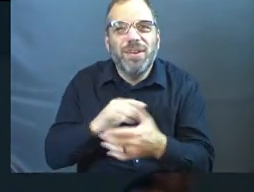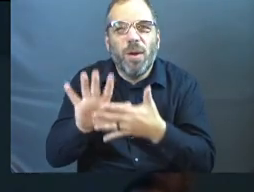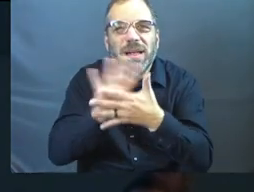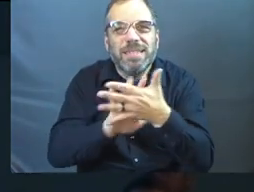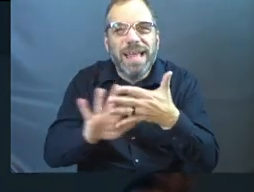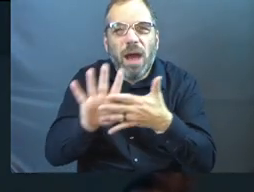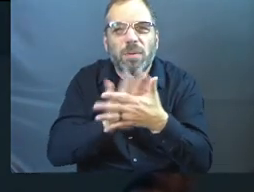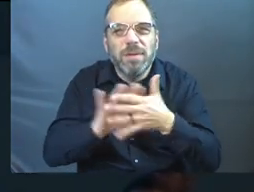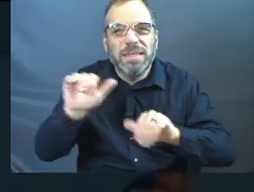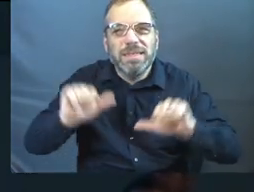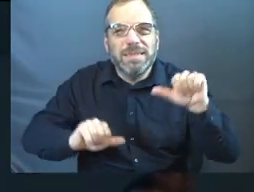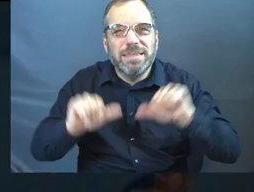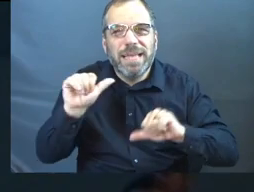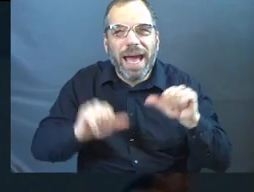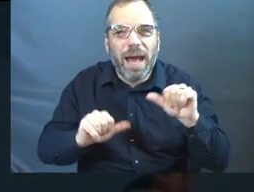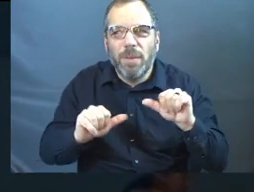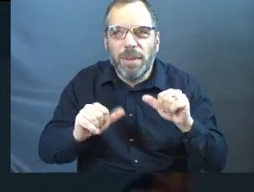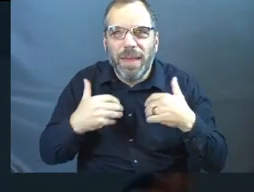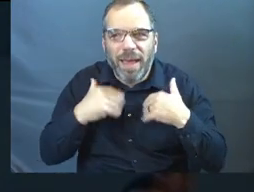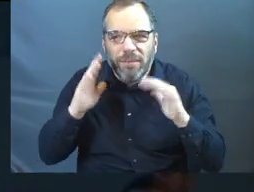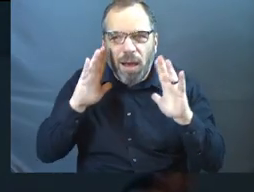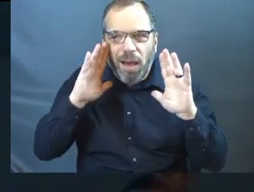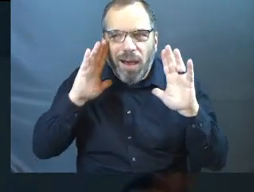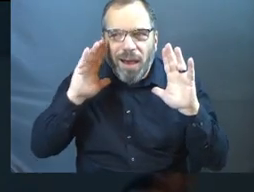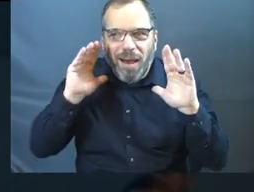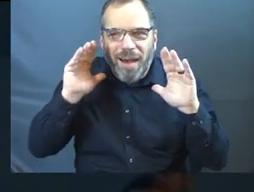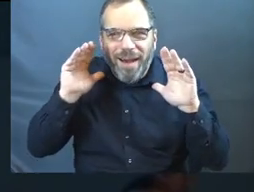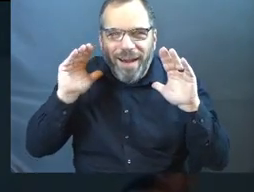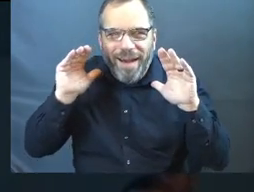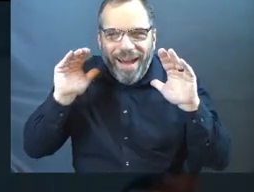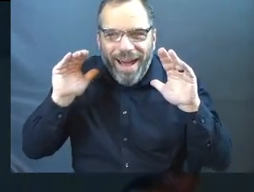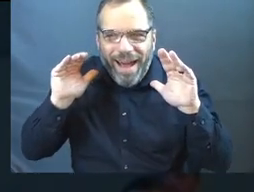Have you ever been there? Maybe get some hope, some